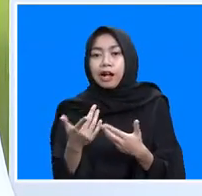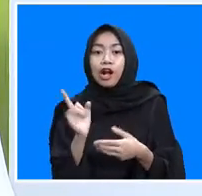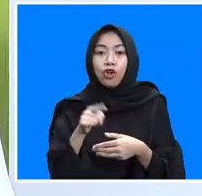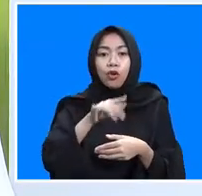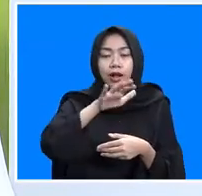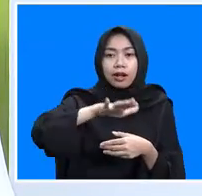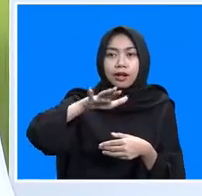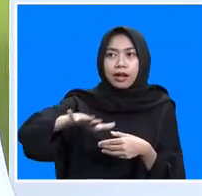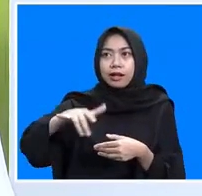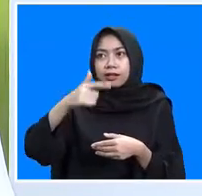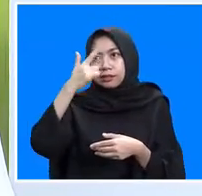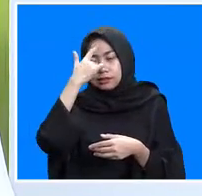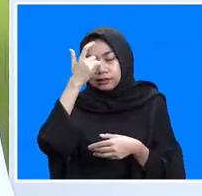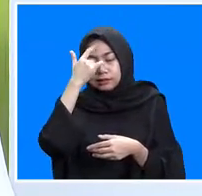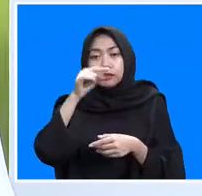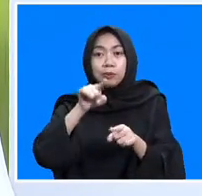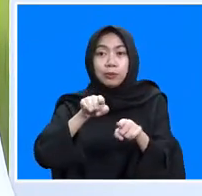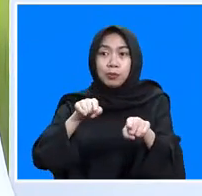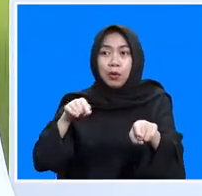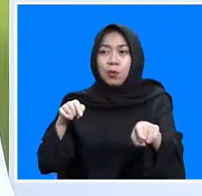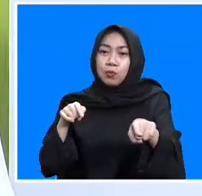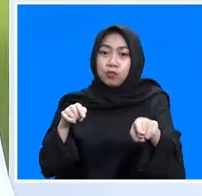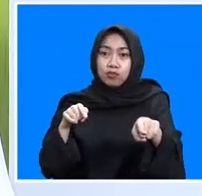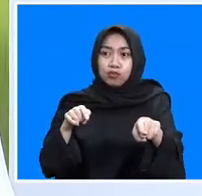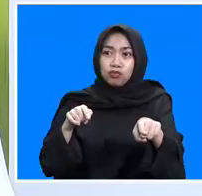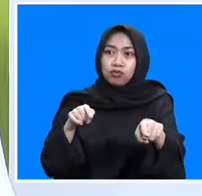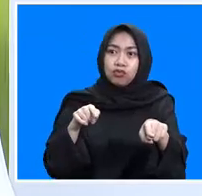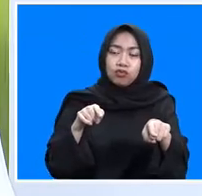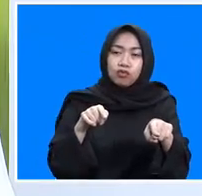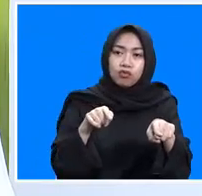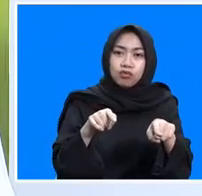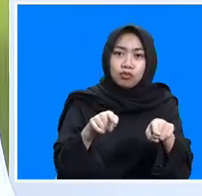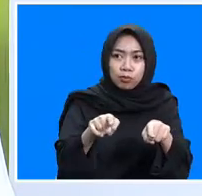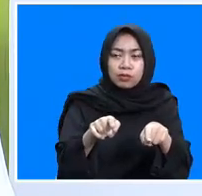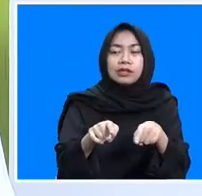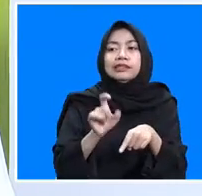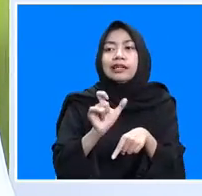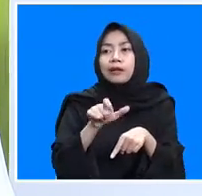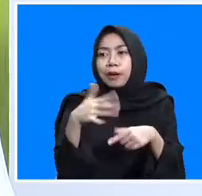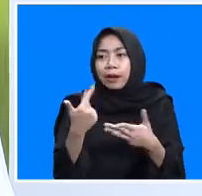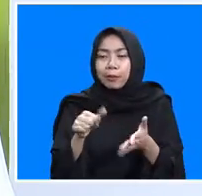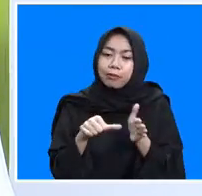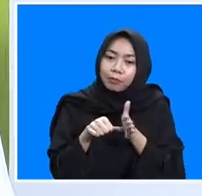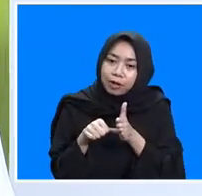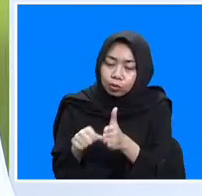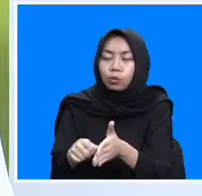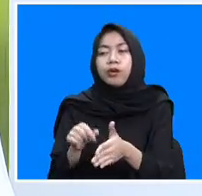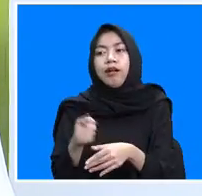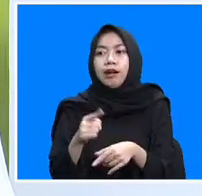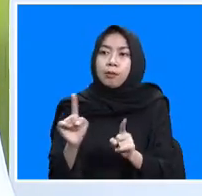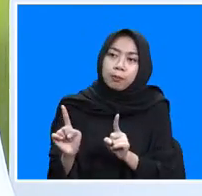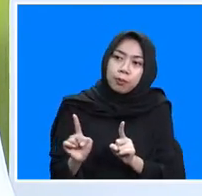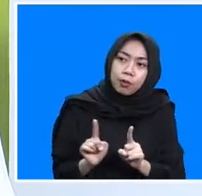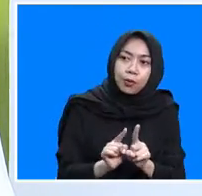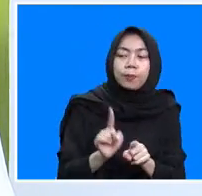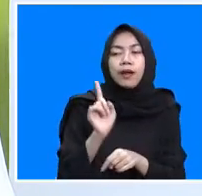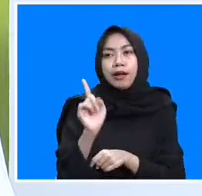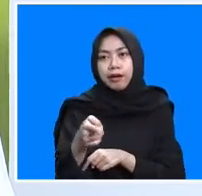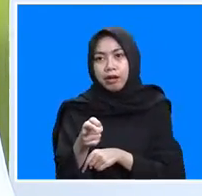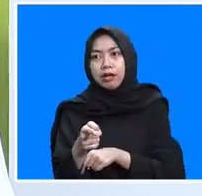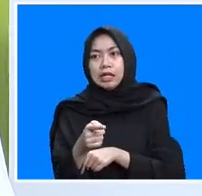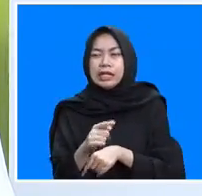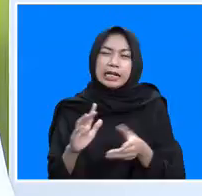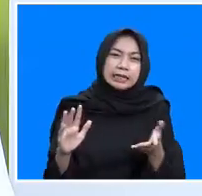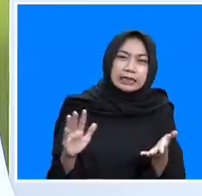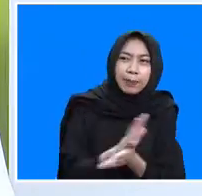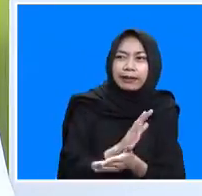the well-being because there was a lot of uncertainty. It was a feeling of helplessness. So the guidance for the teachers was around